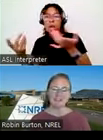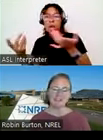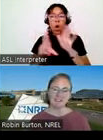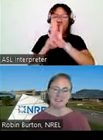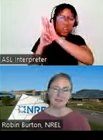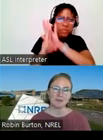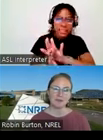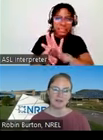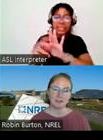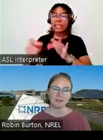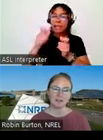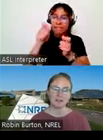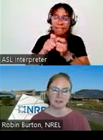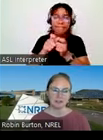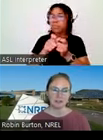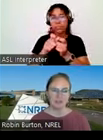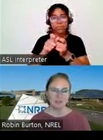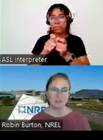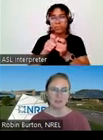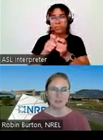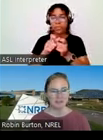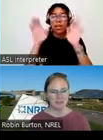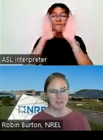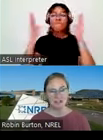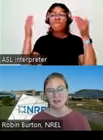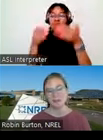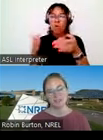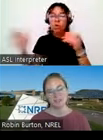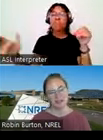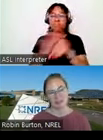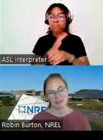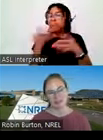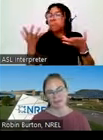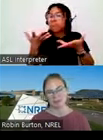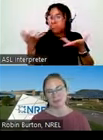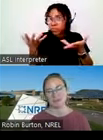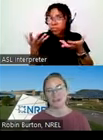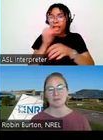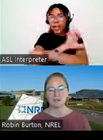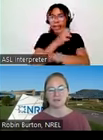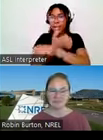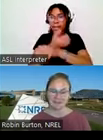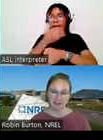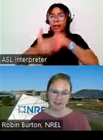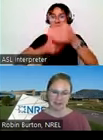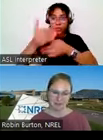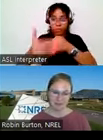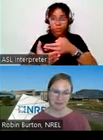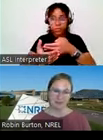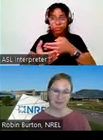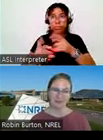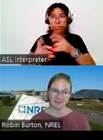The study is also focused on 100% renewable energy, but is not a plan for decarbonizing the